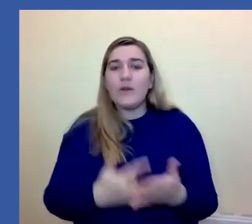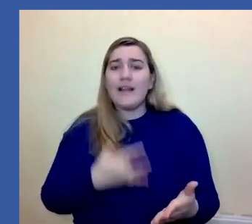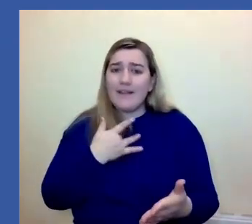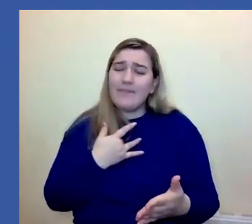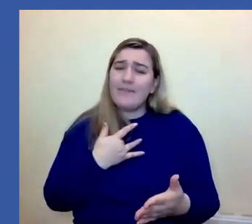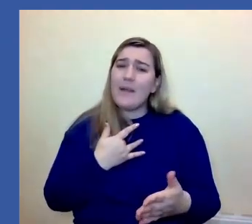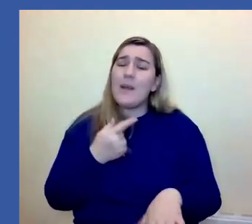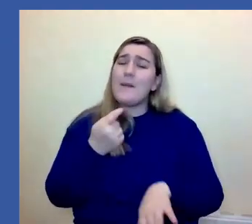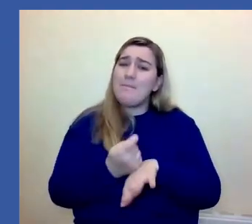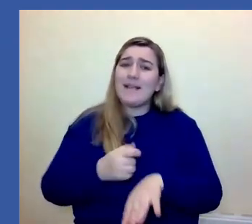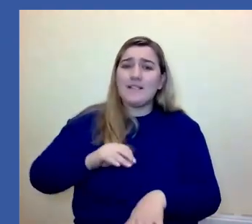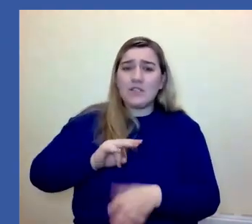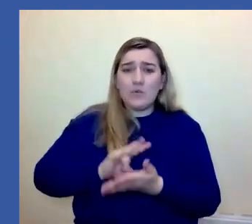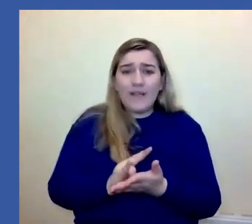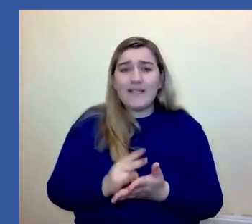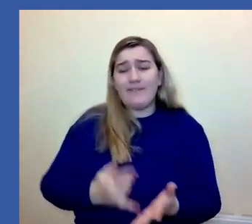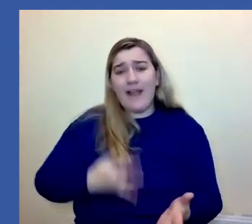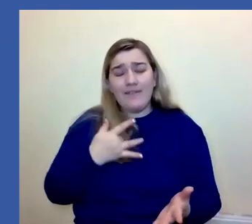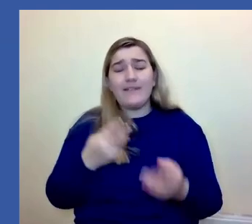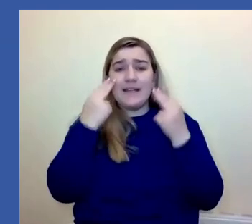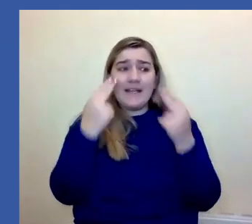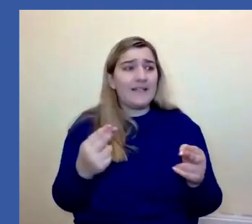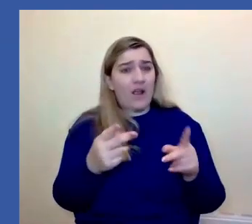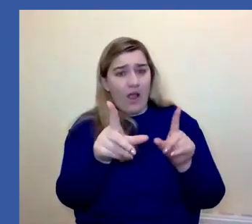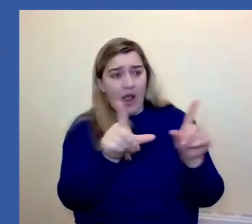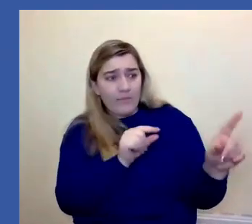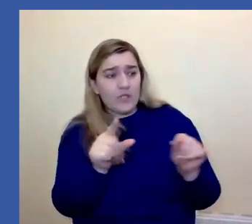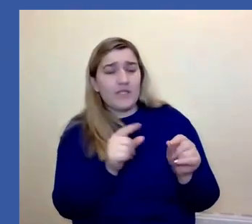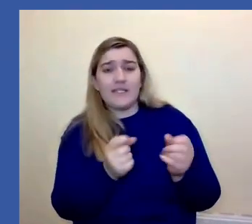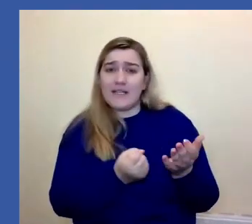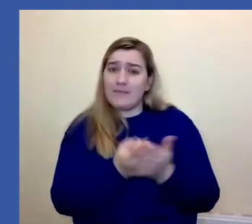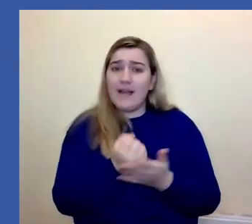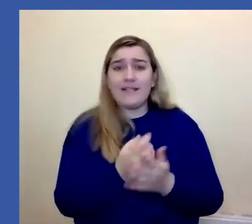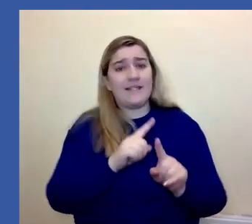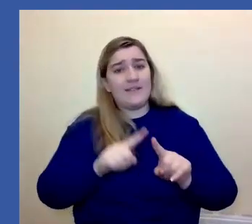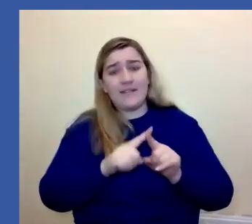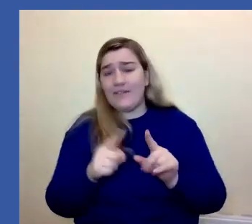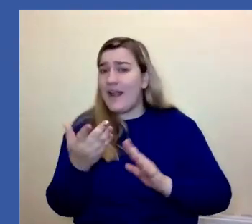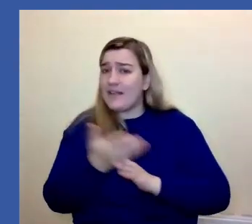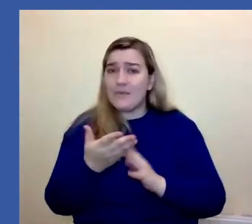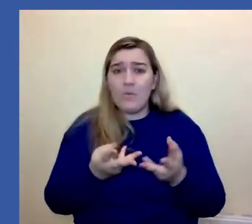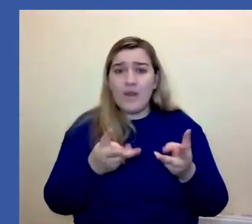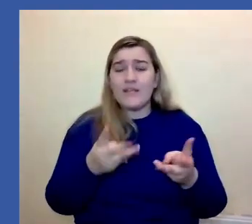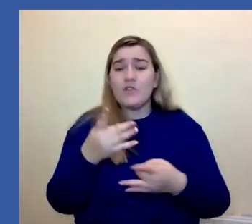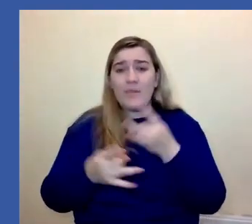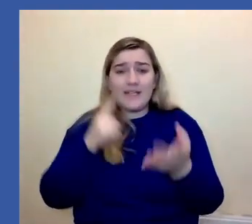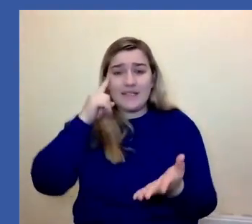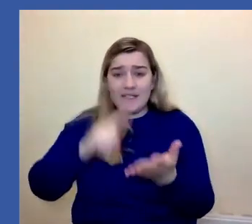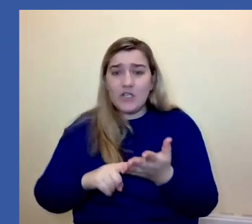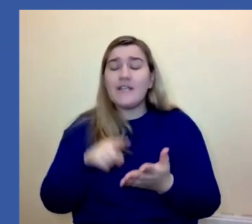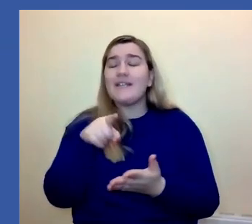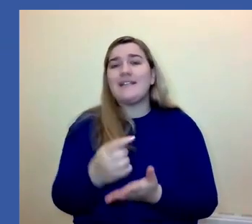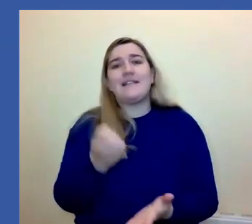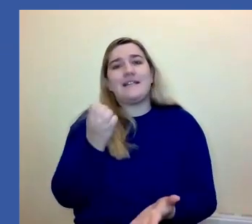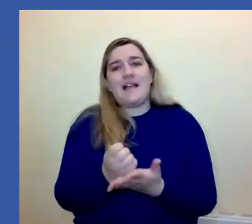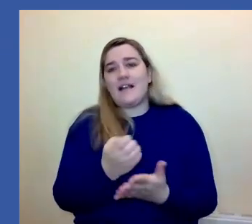order to live their best lives, they need options explained in accessible ways to help them make decisions. This is exactly